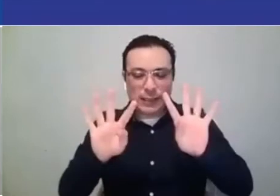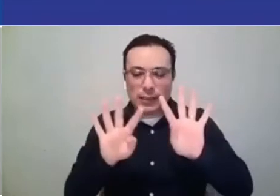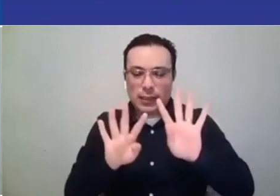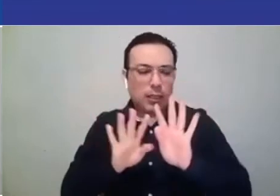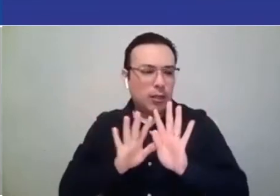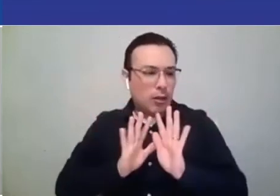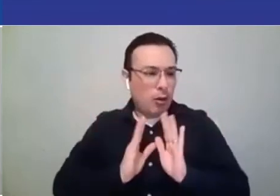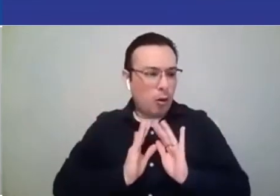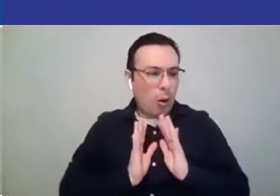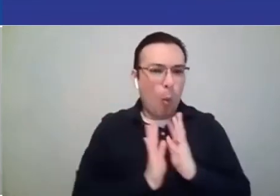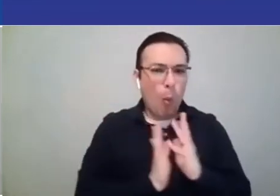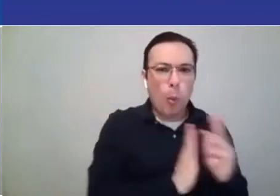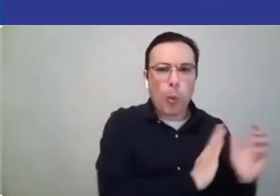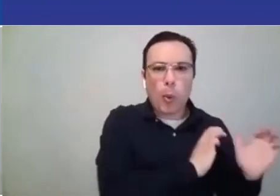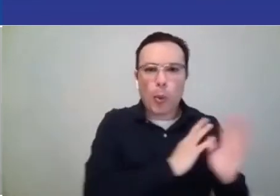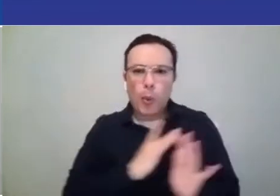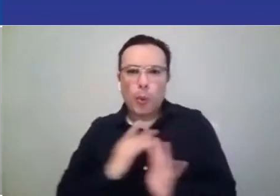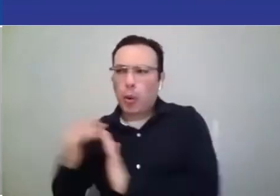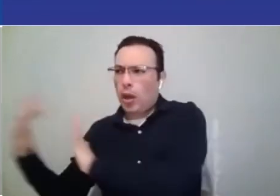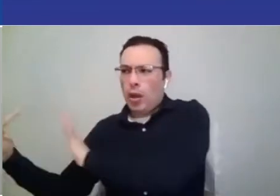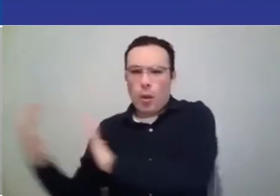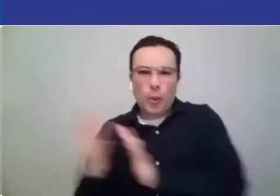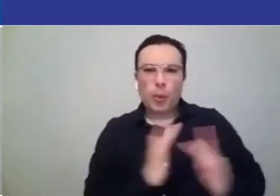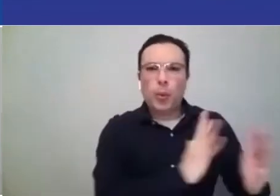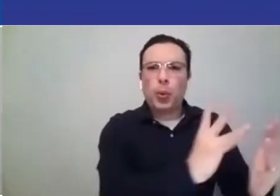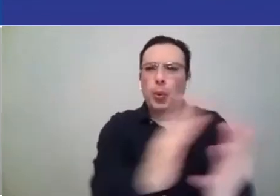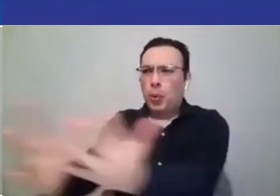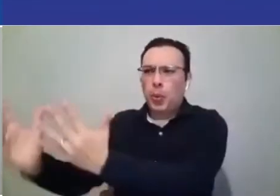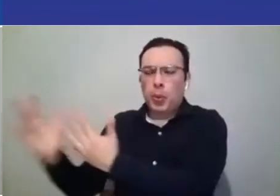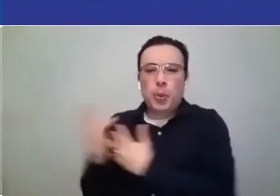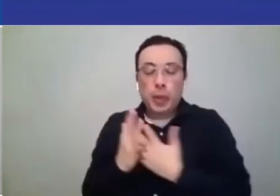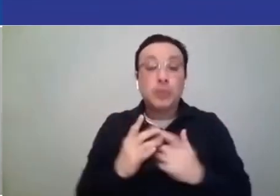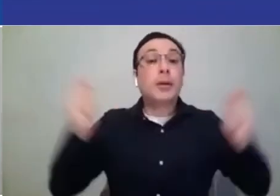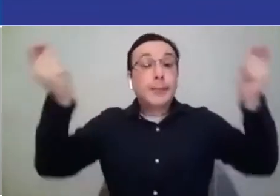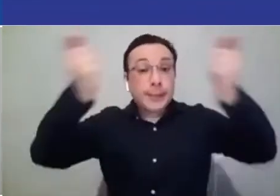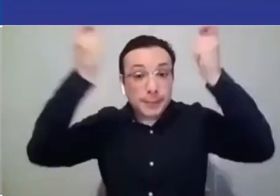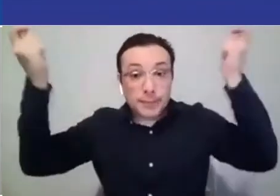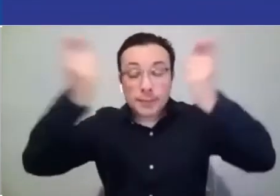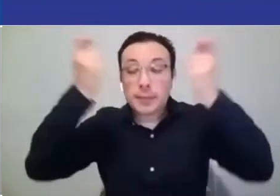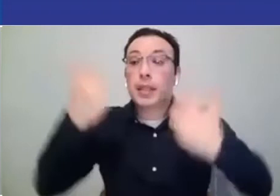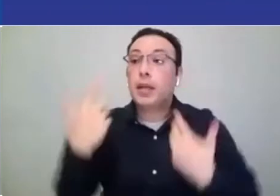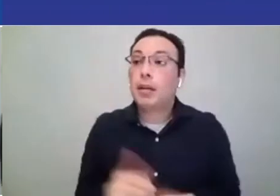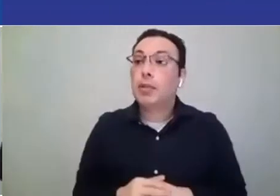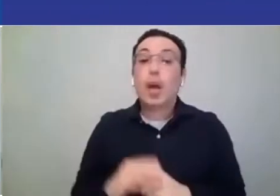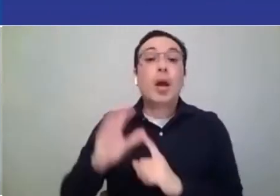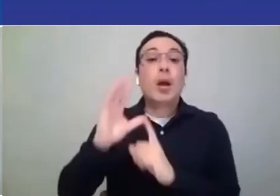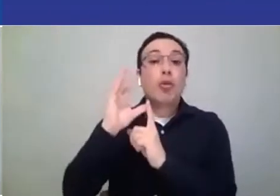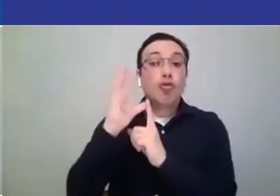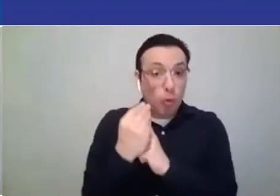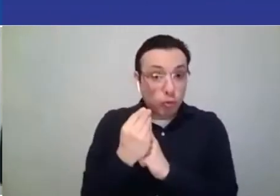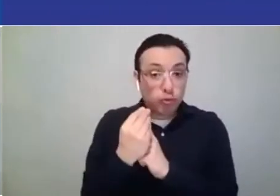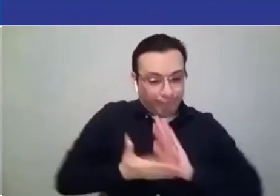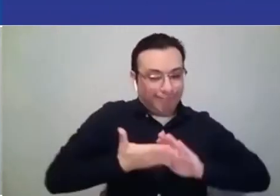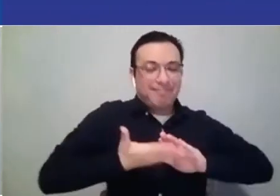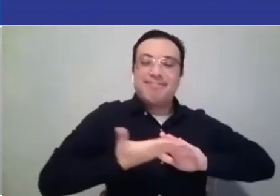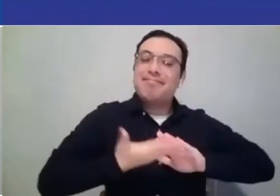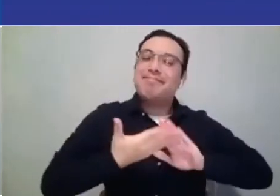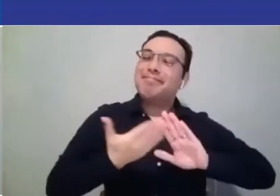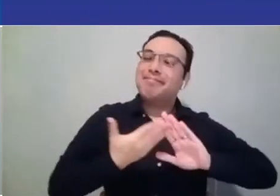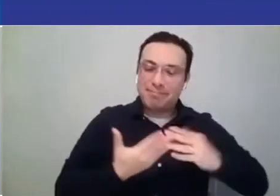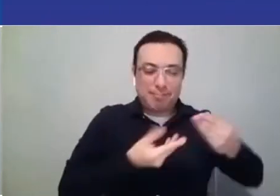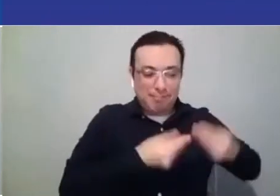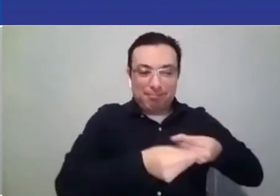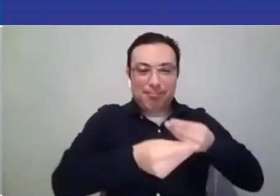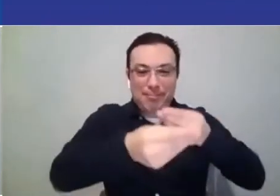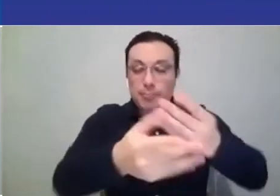that's reinforced. And it's sustained throughout the movement. So it's a form of celebration, it's a form of cultural sustainability, it's a form